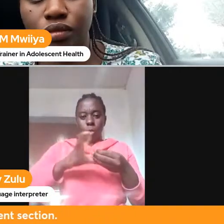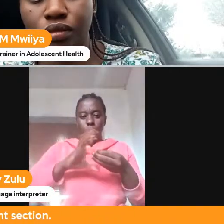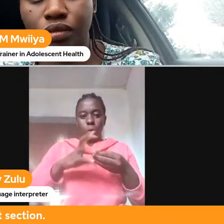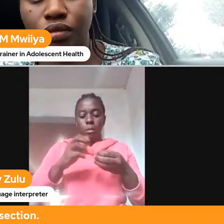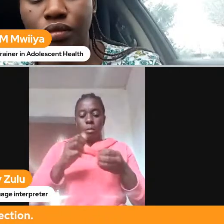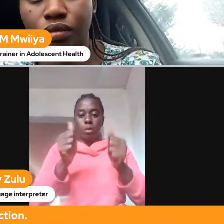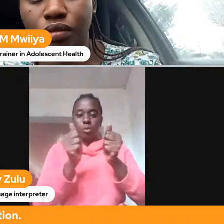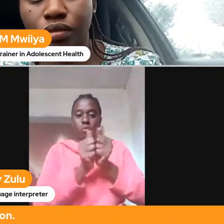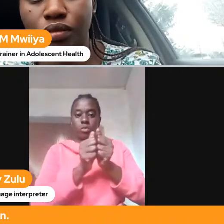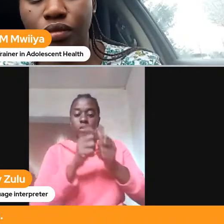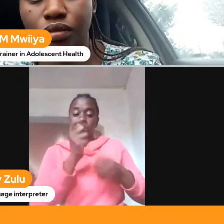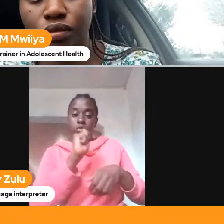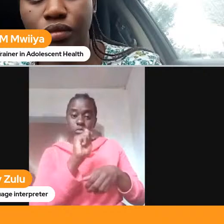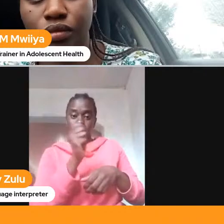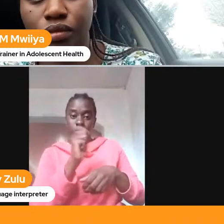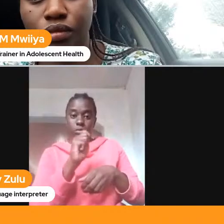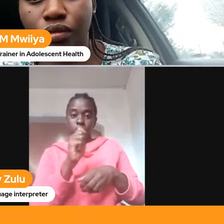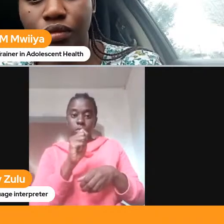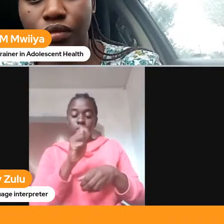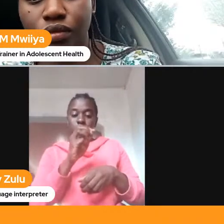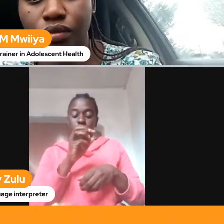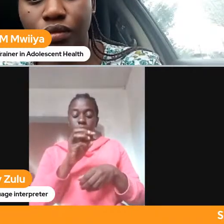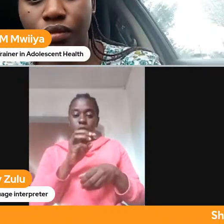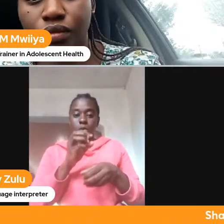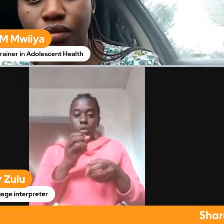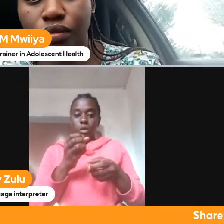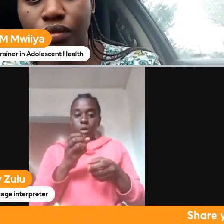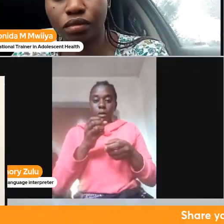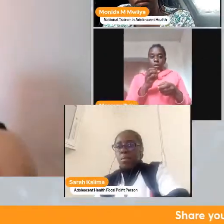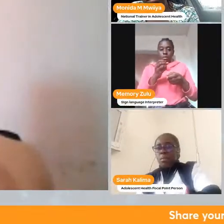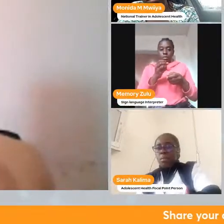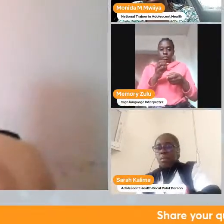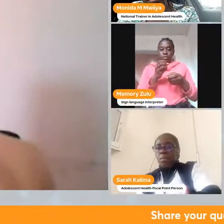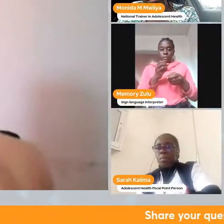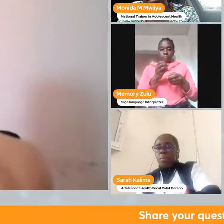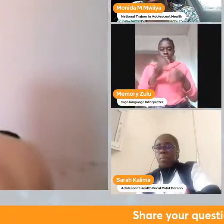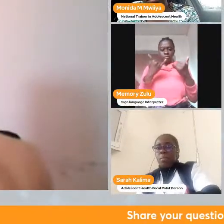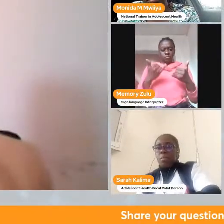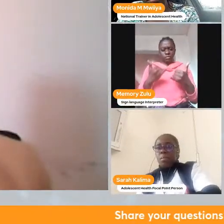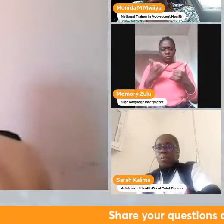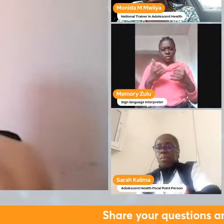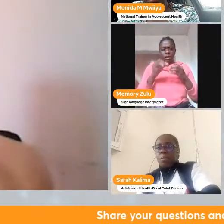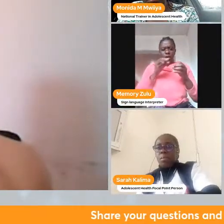explain to us what the difference between an STI and a UTI is?